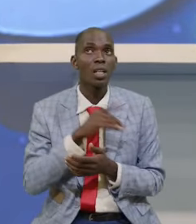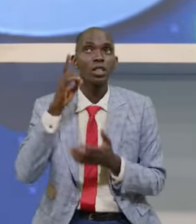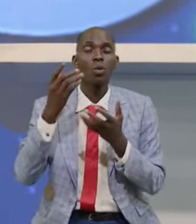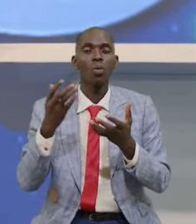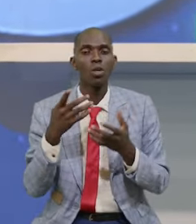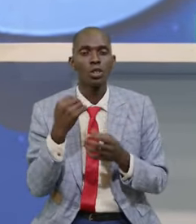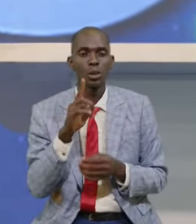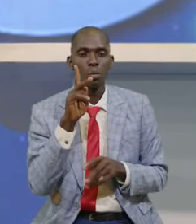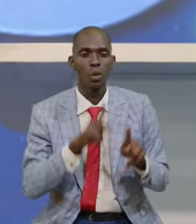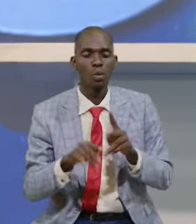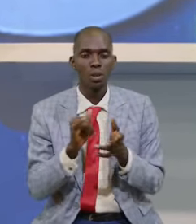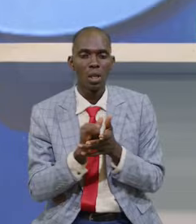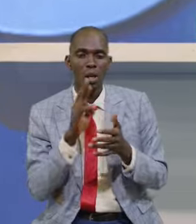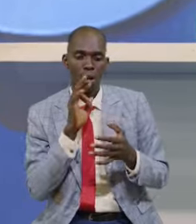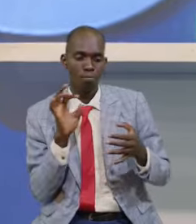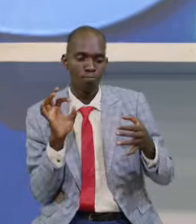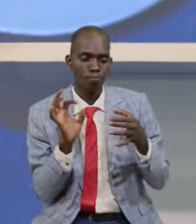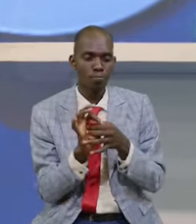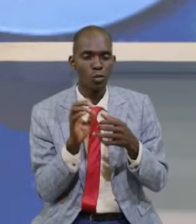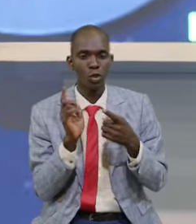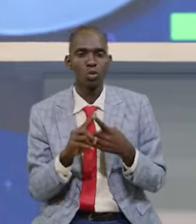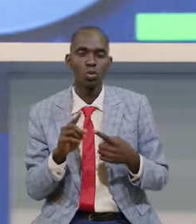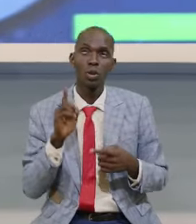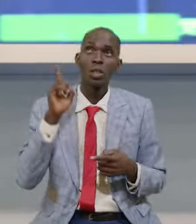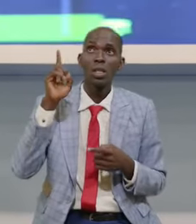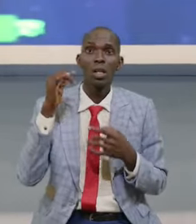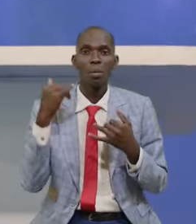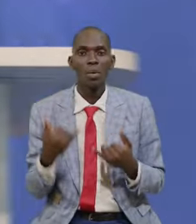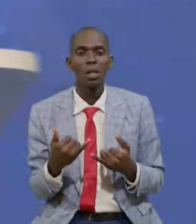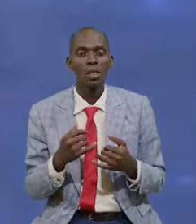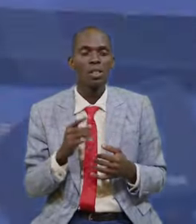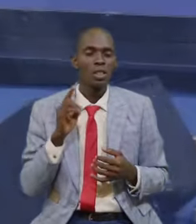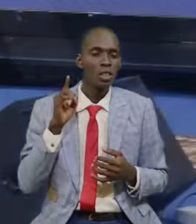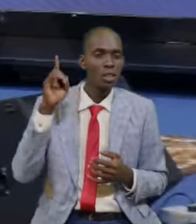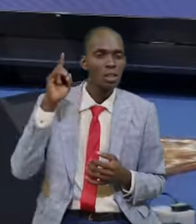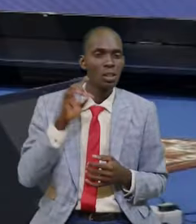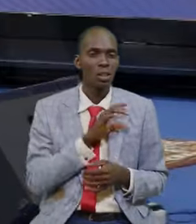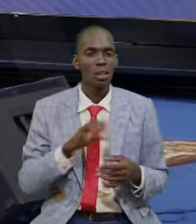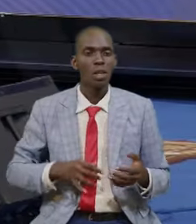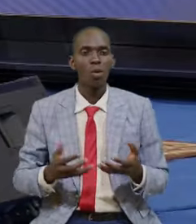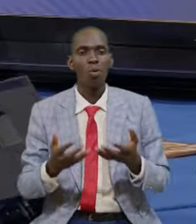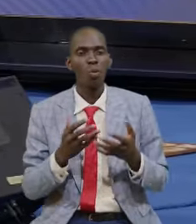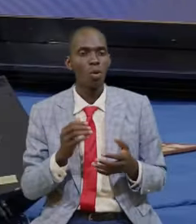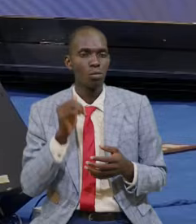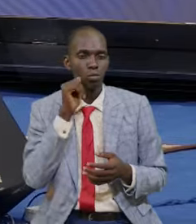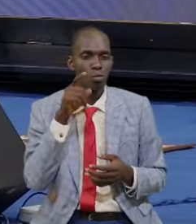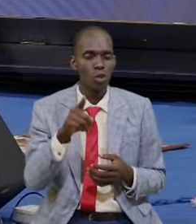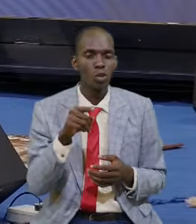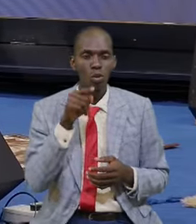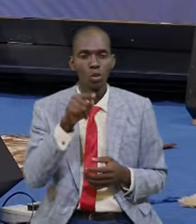associated with Him now, integrated to Him now. He wants her, He wants you, He wants me to